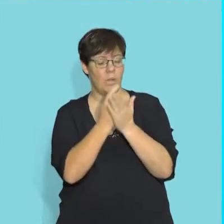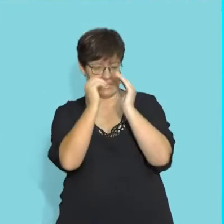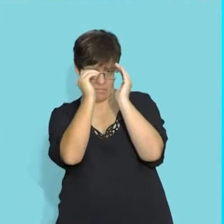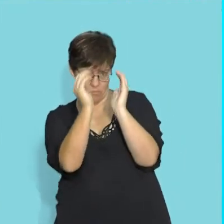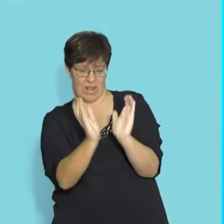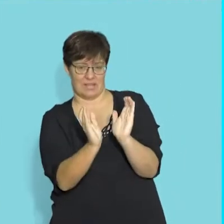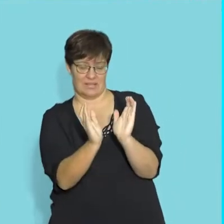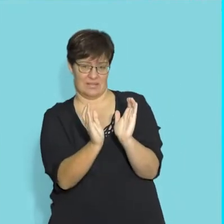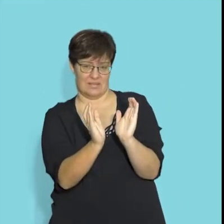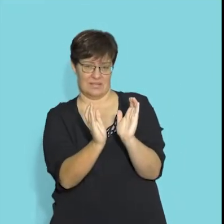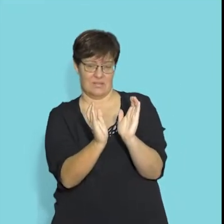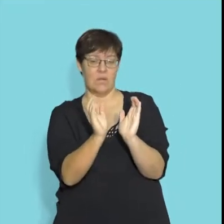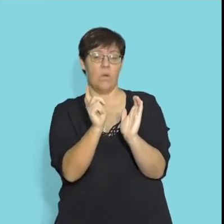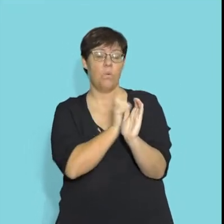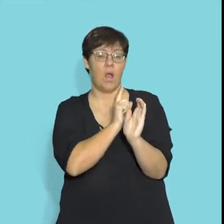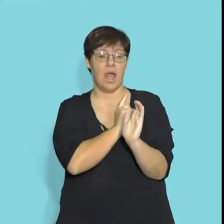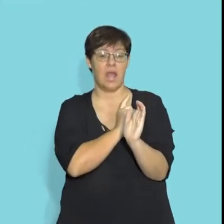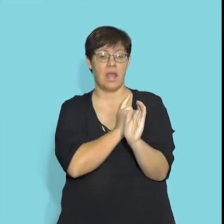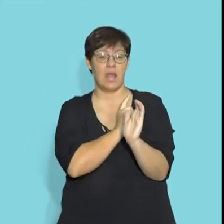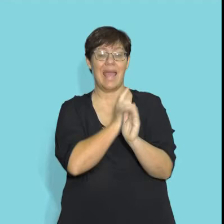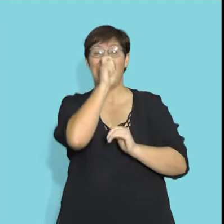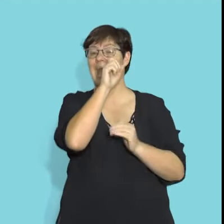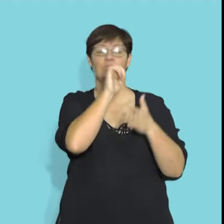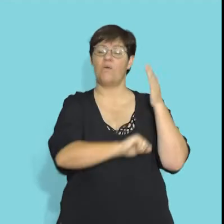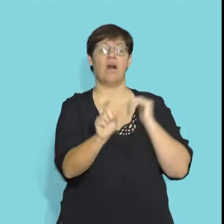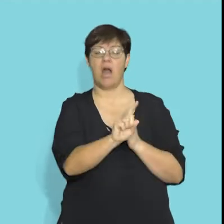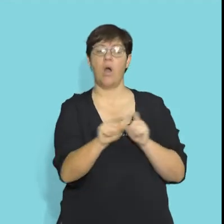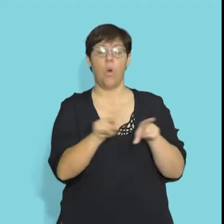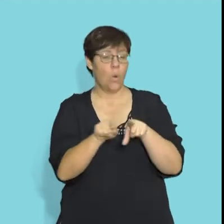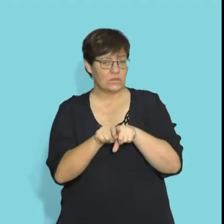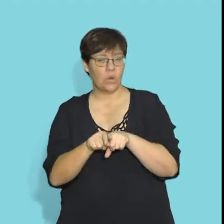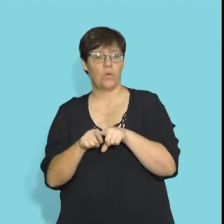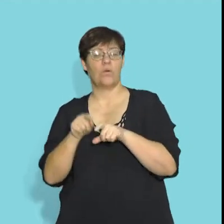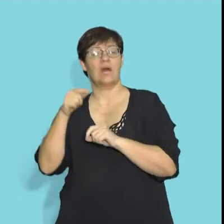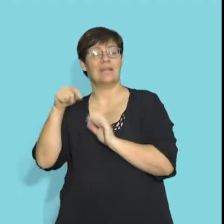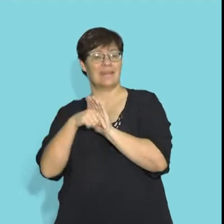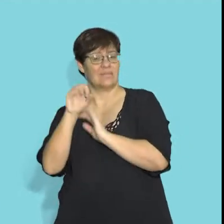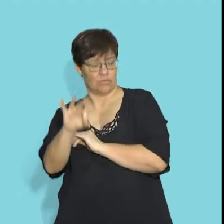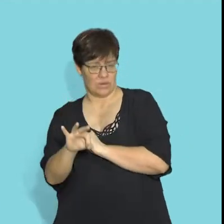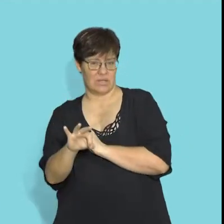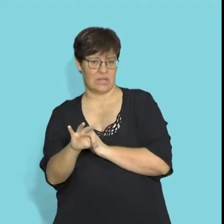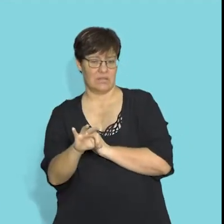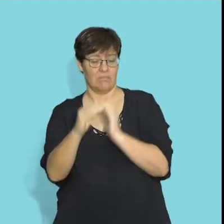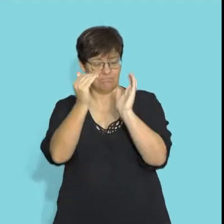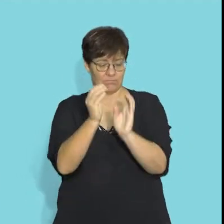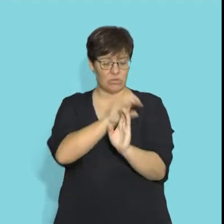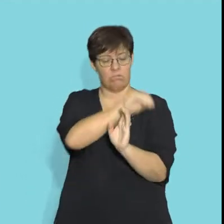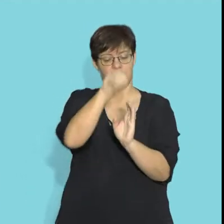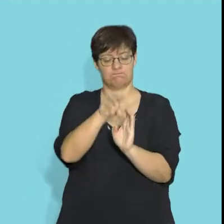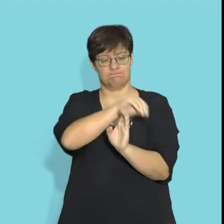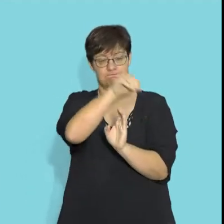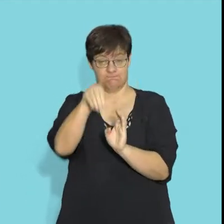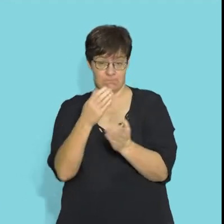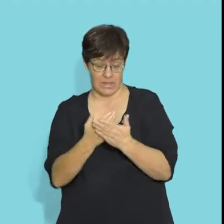always have to do that in brackets, because I'm not only subtracting the x, I'm also subtracting the -3, and so I have to put that in